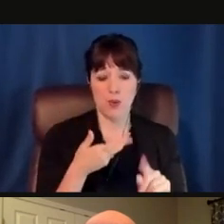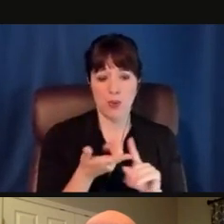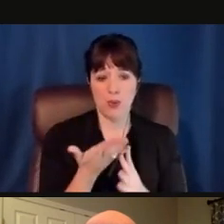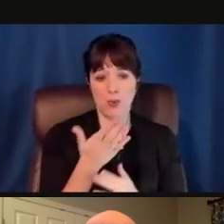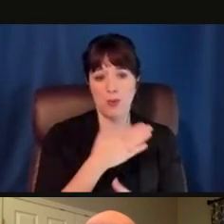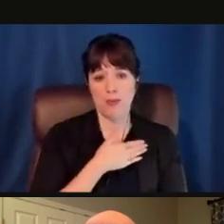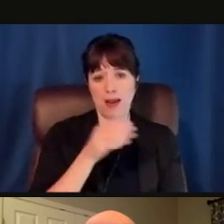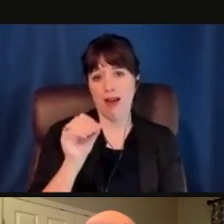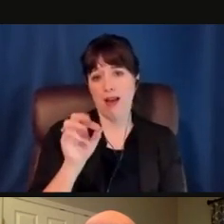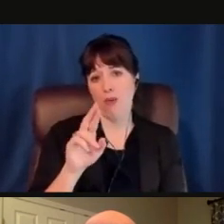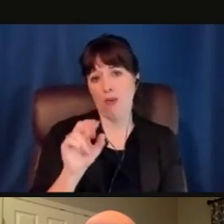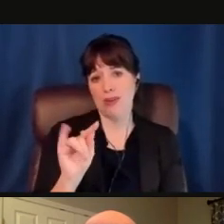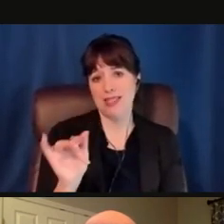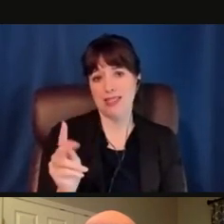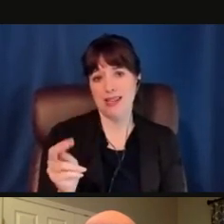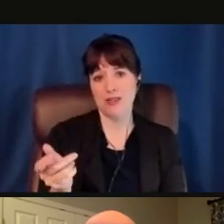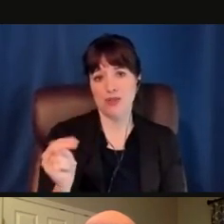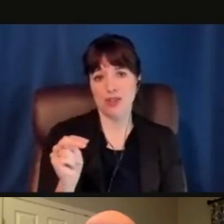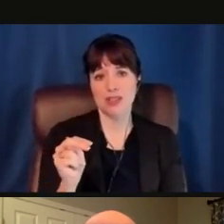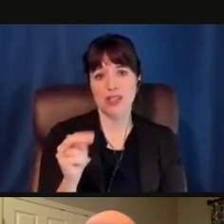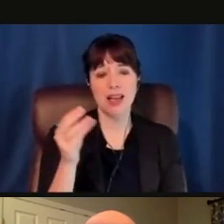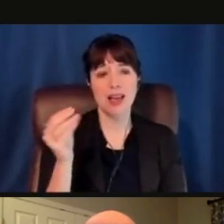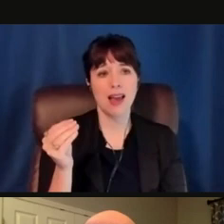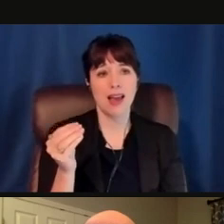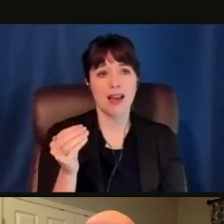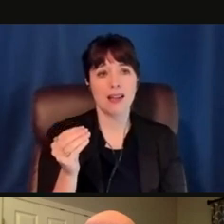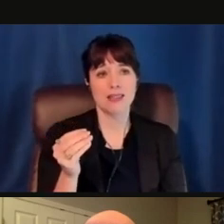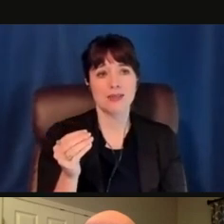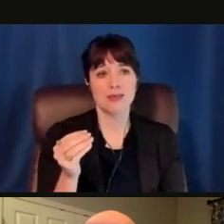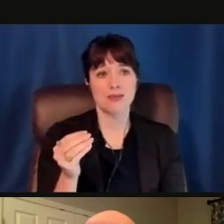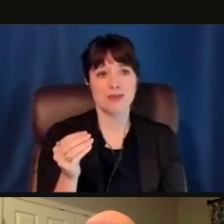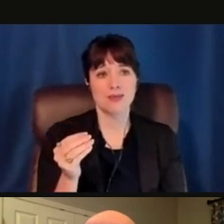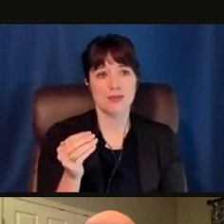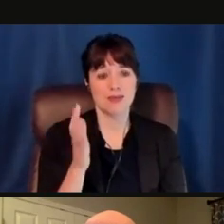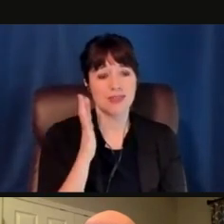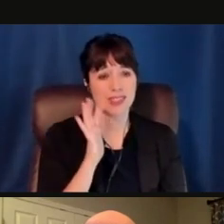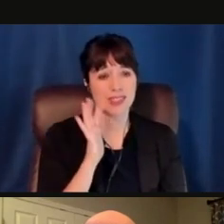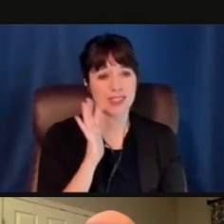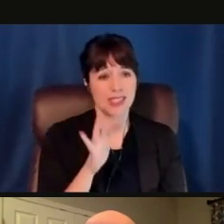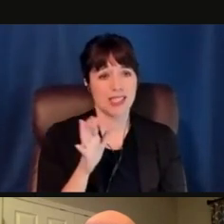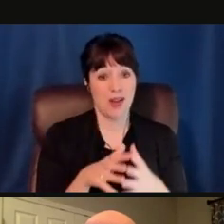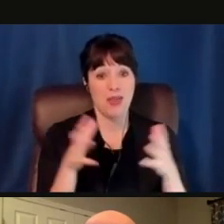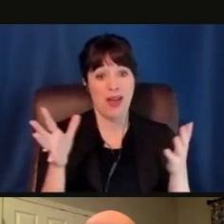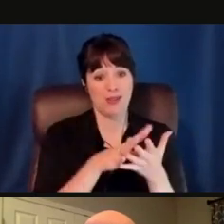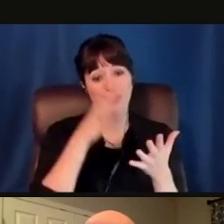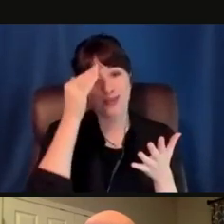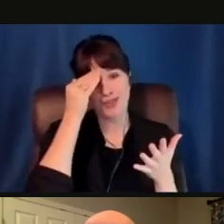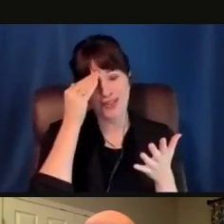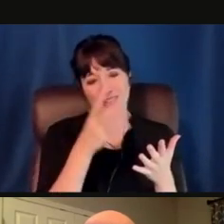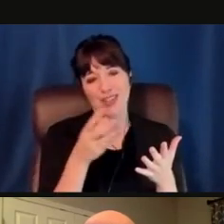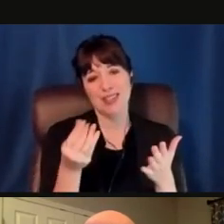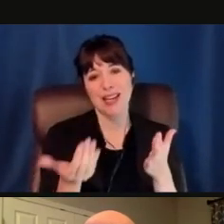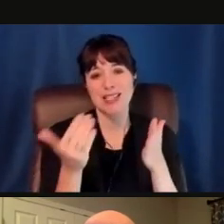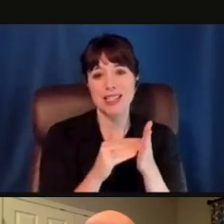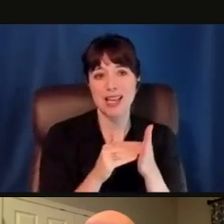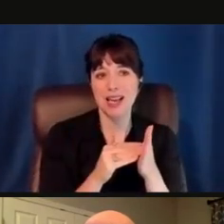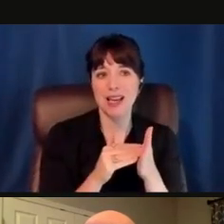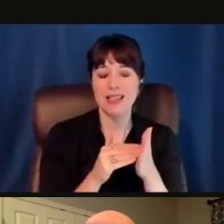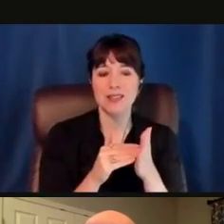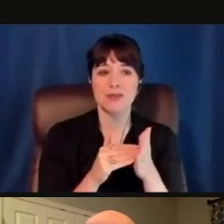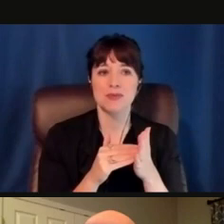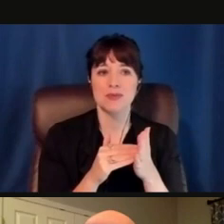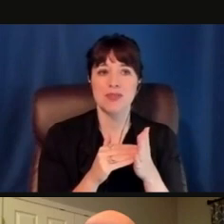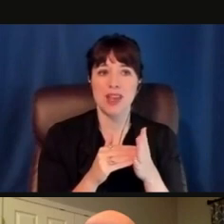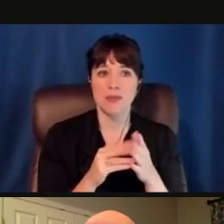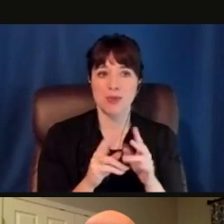orientation, and it's going to be a lot to learn. And again, I've just been